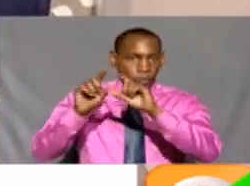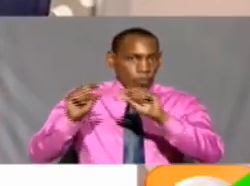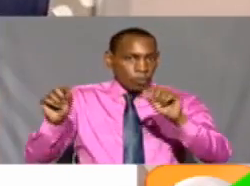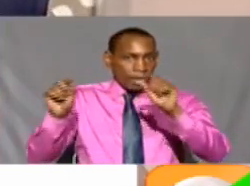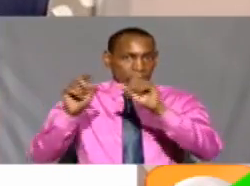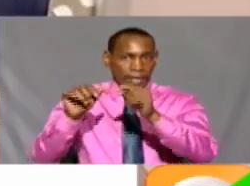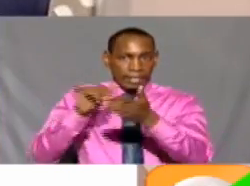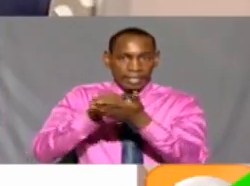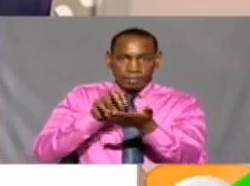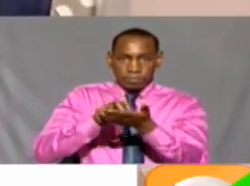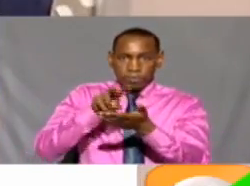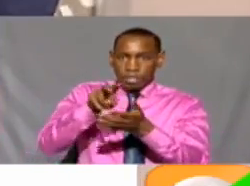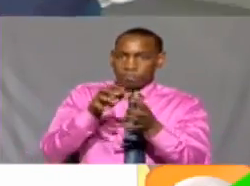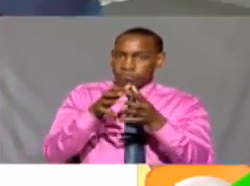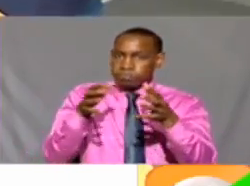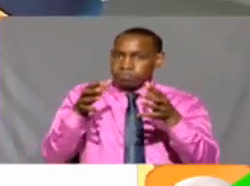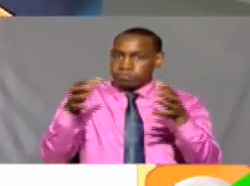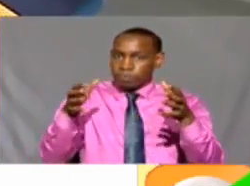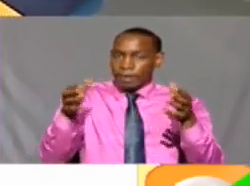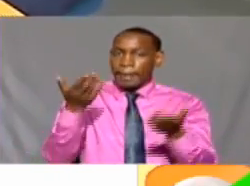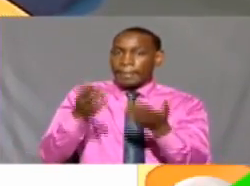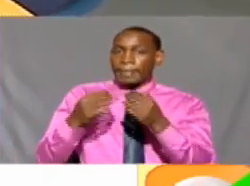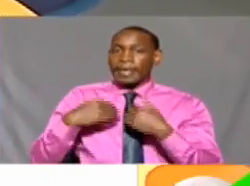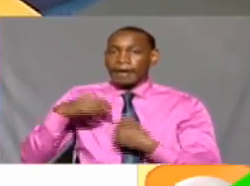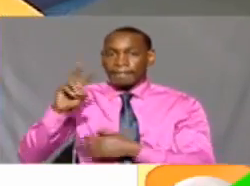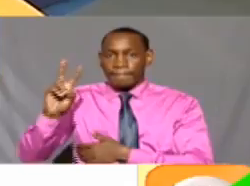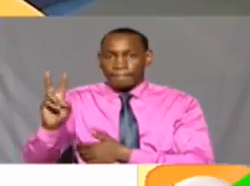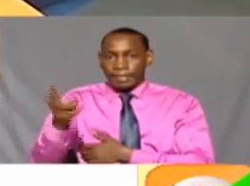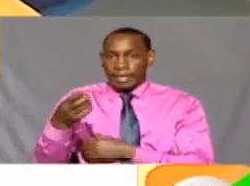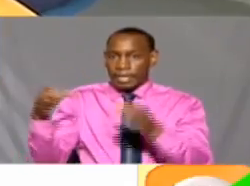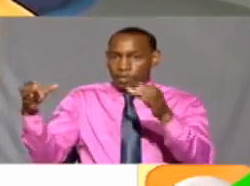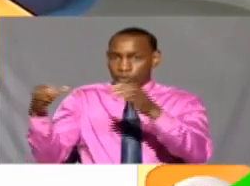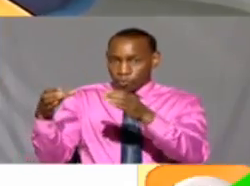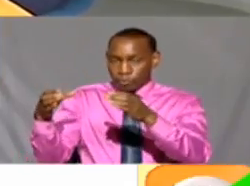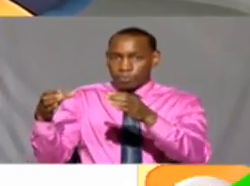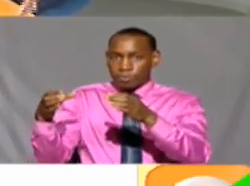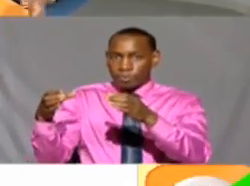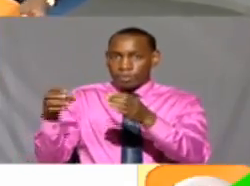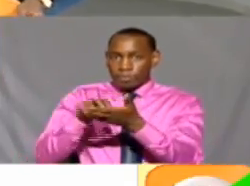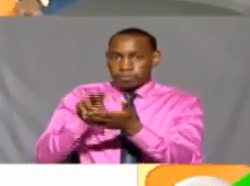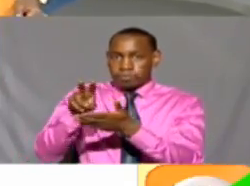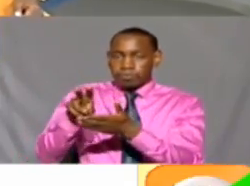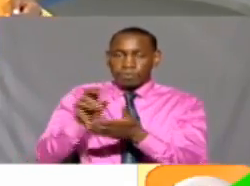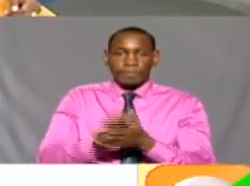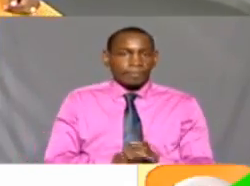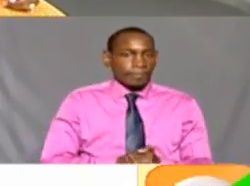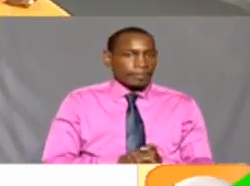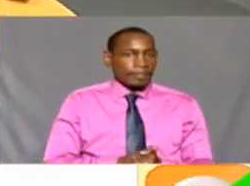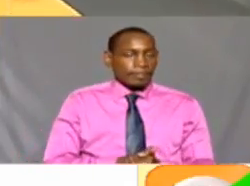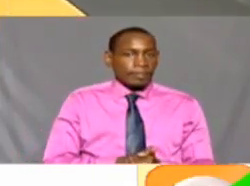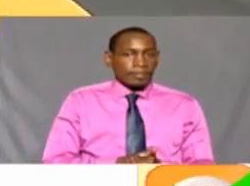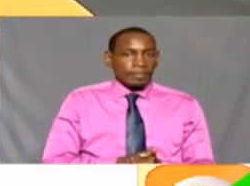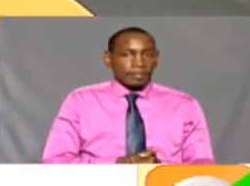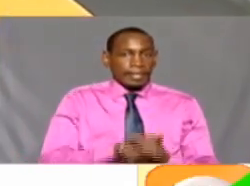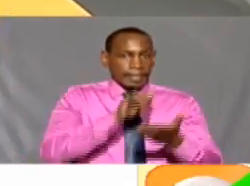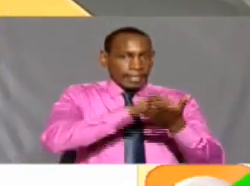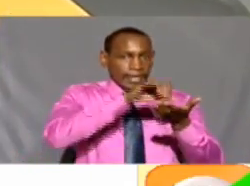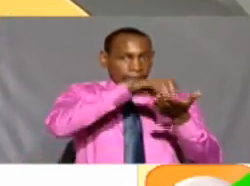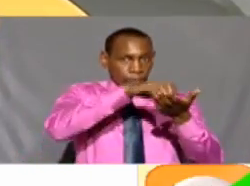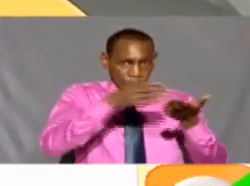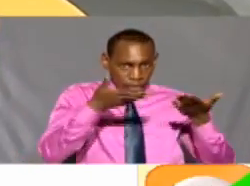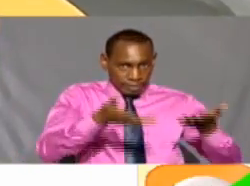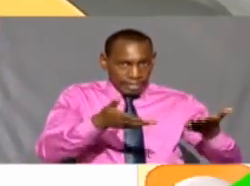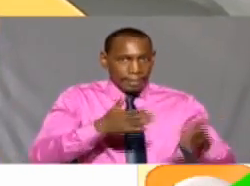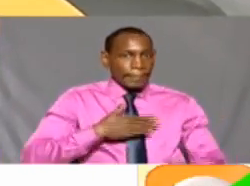also reproducing, and that there might be a second swarm or a second wave of the invasion. That's the current position. Yeah. And I